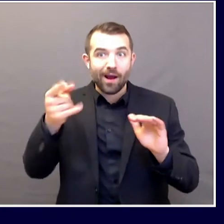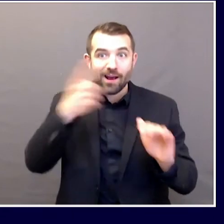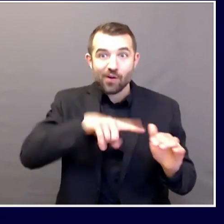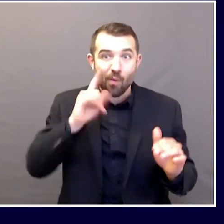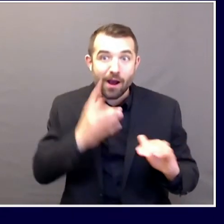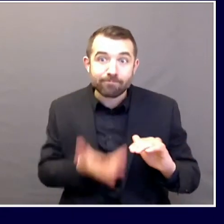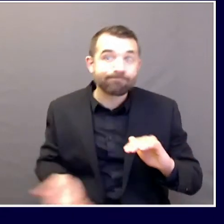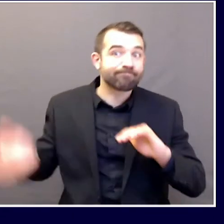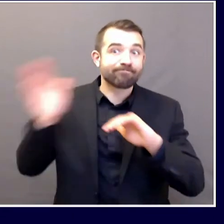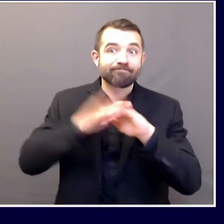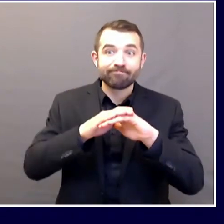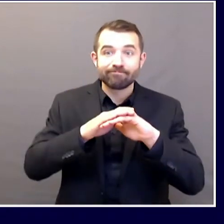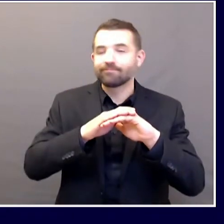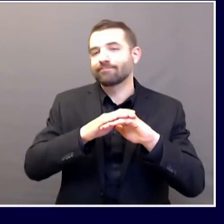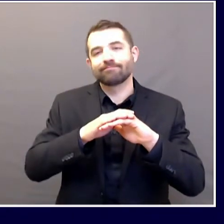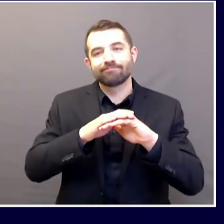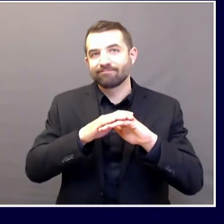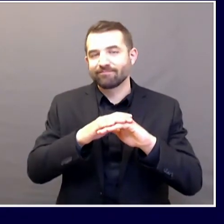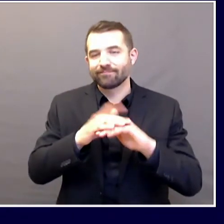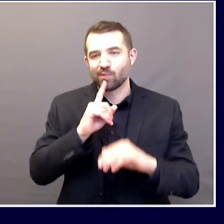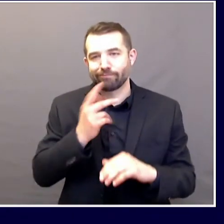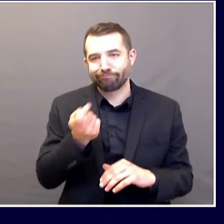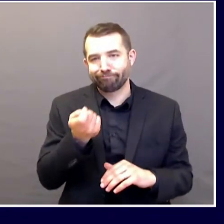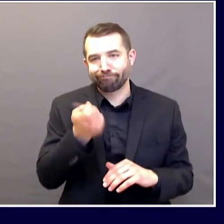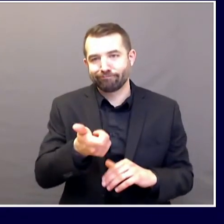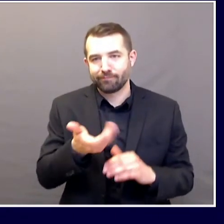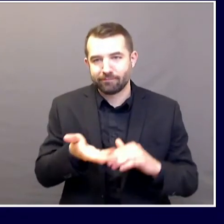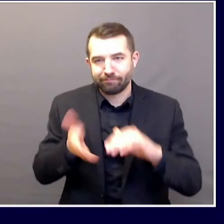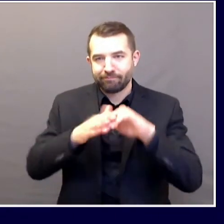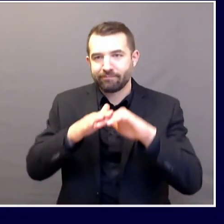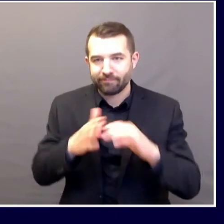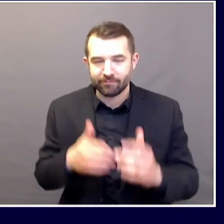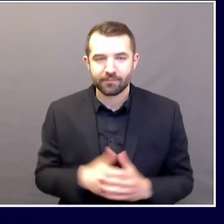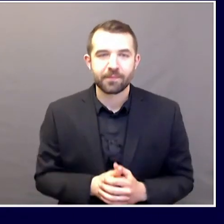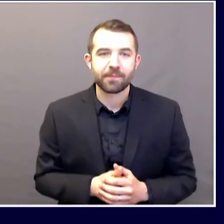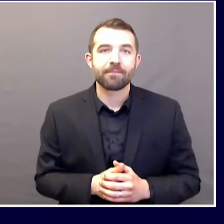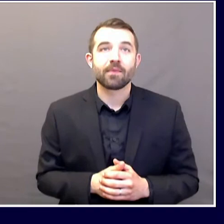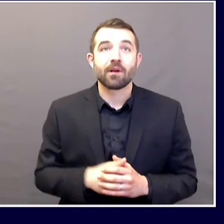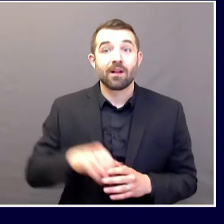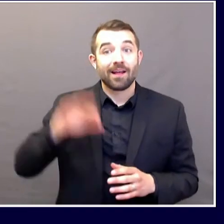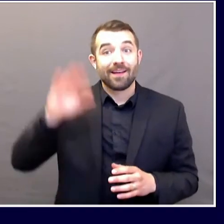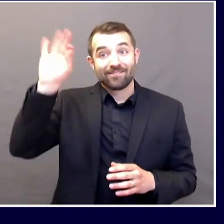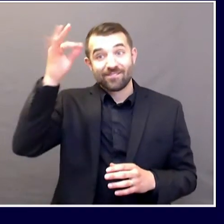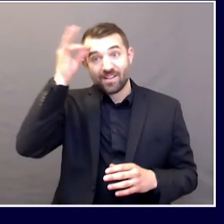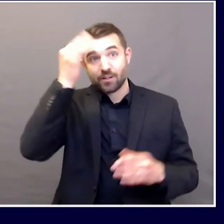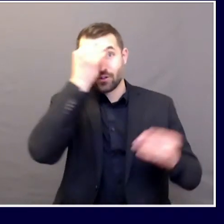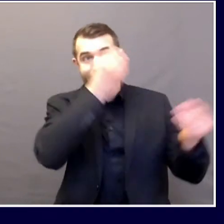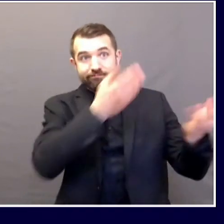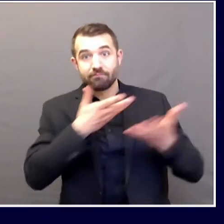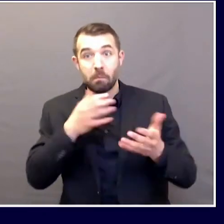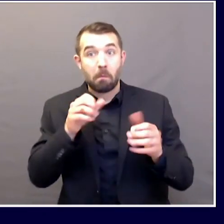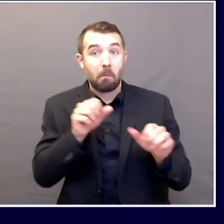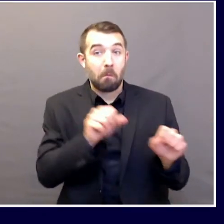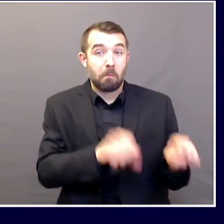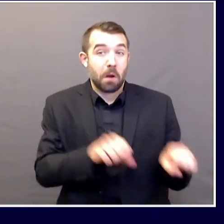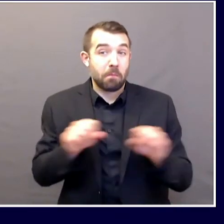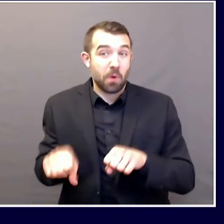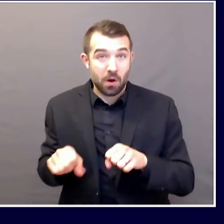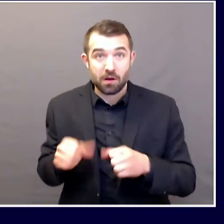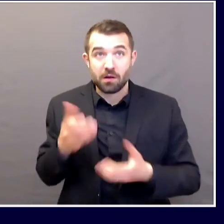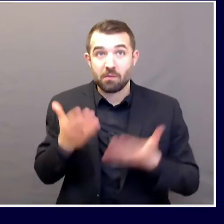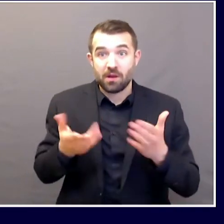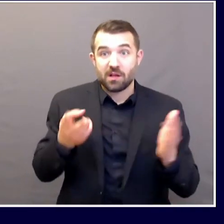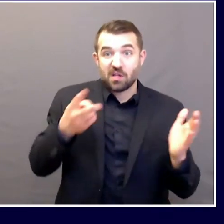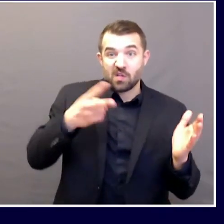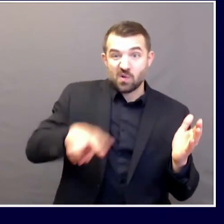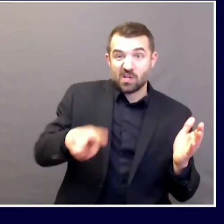federal level that the subsequent weeks after next week have the potential to see increases in our allocation. But